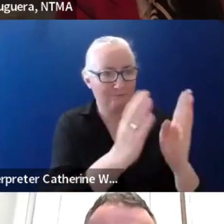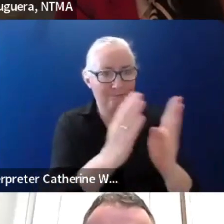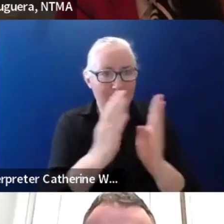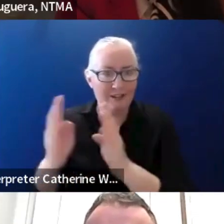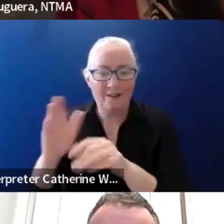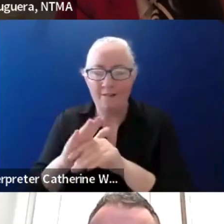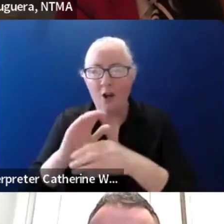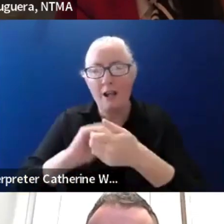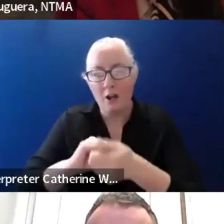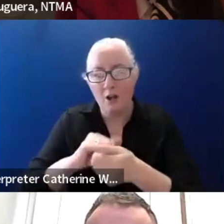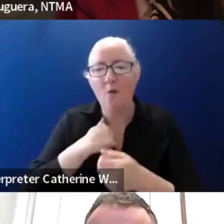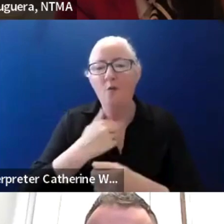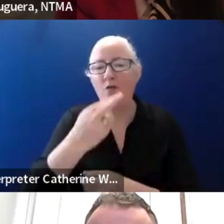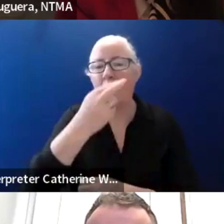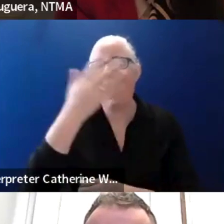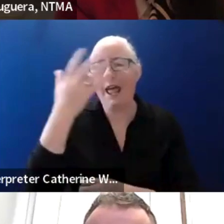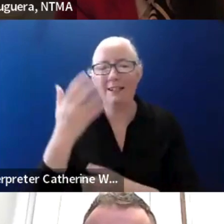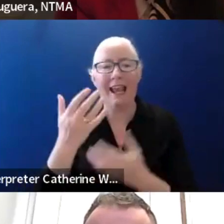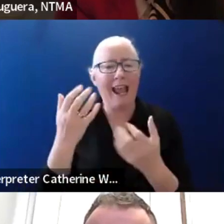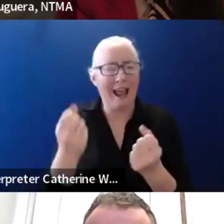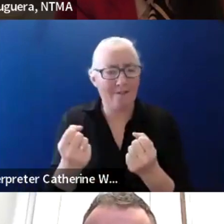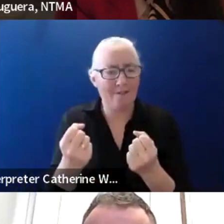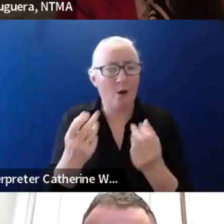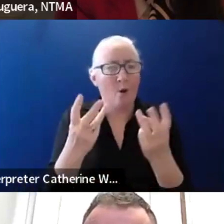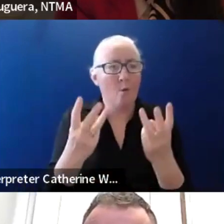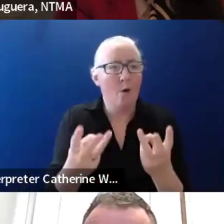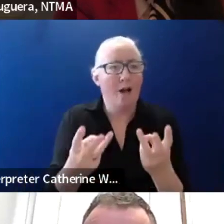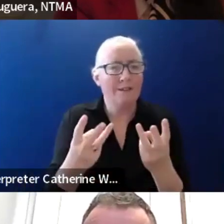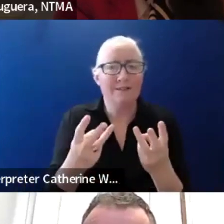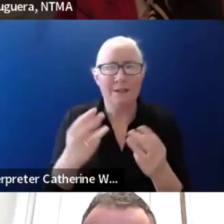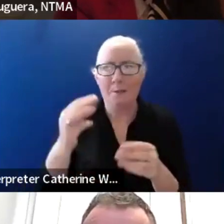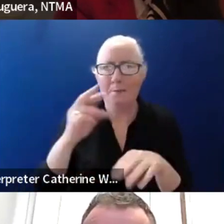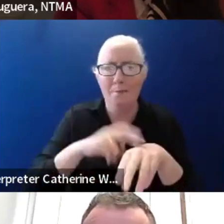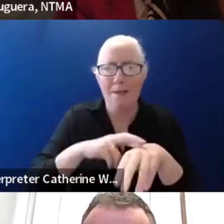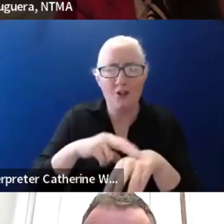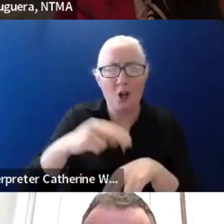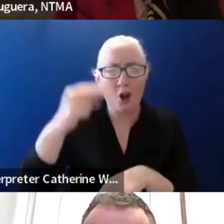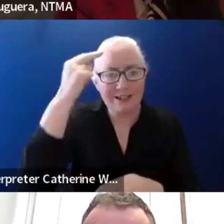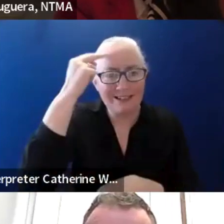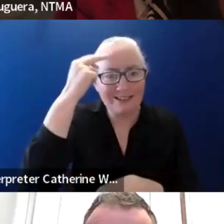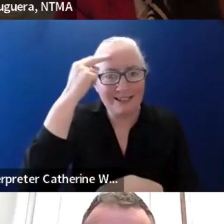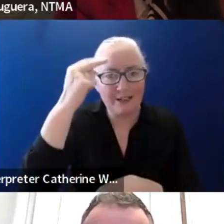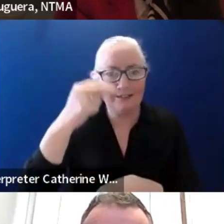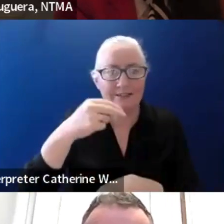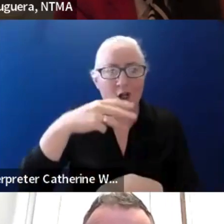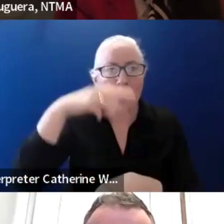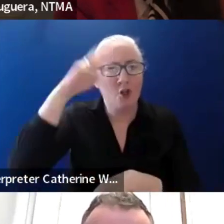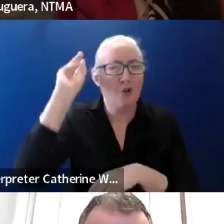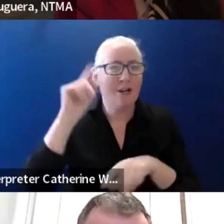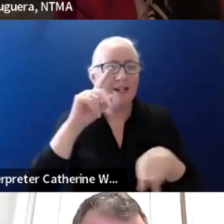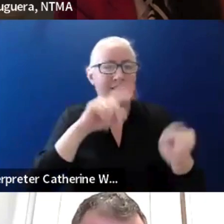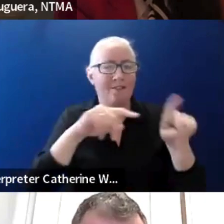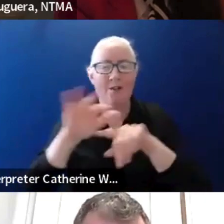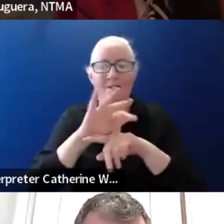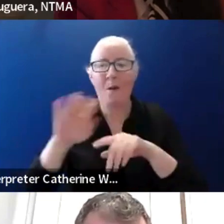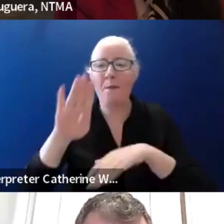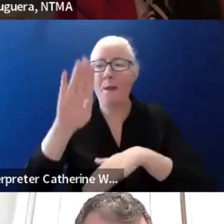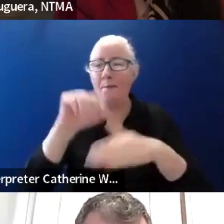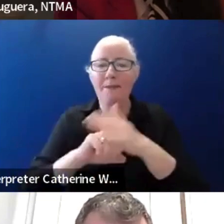also realized that there's an external want to better understand neurodiversity, especially from a business